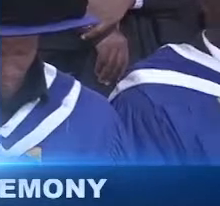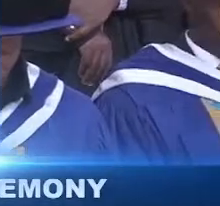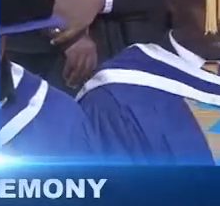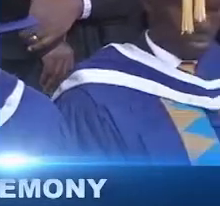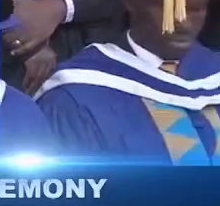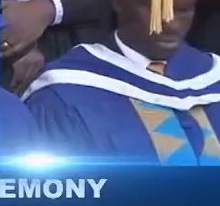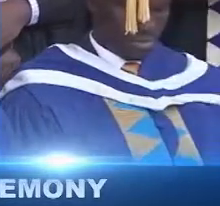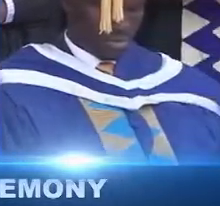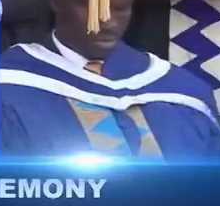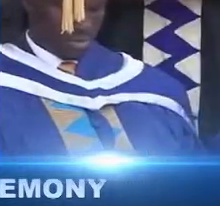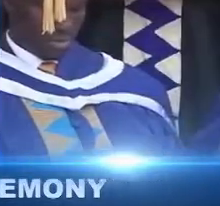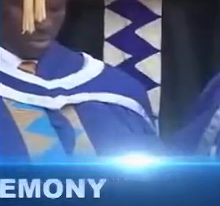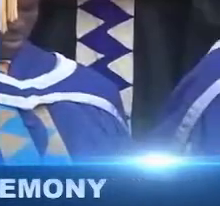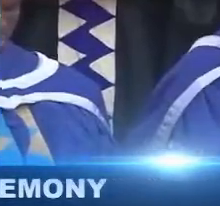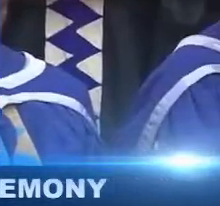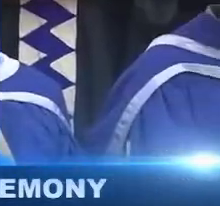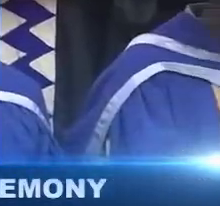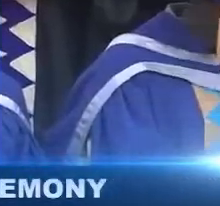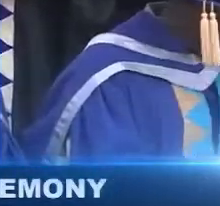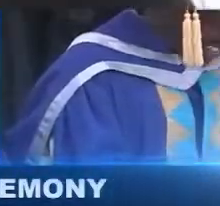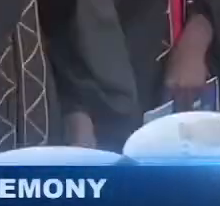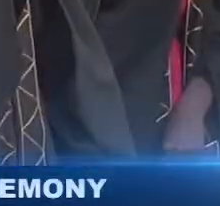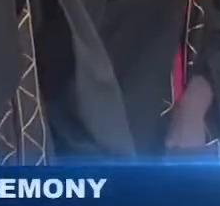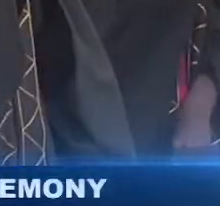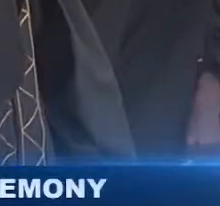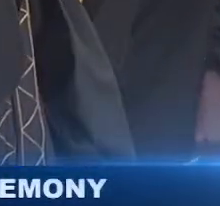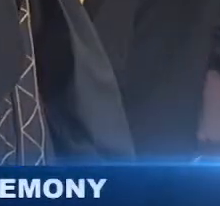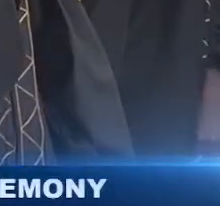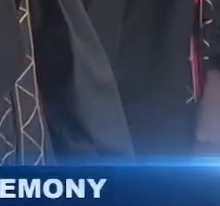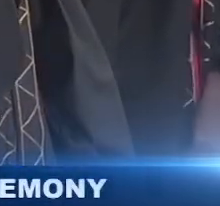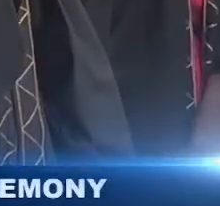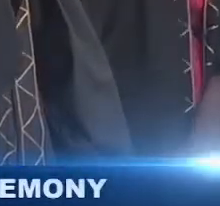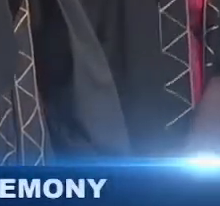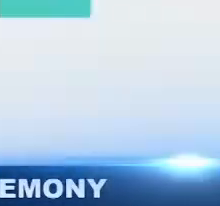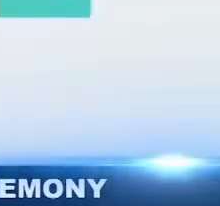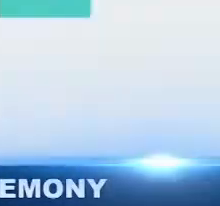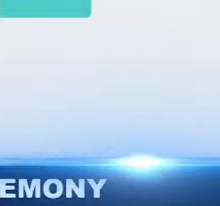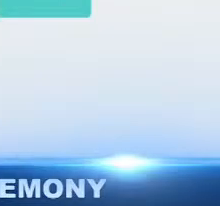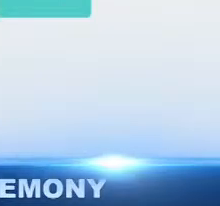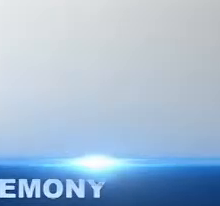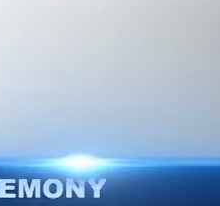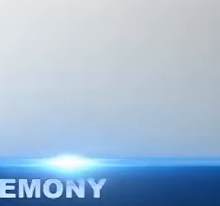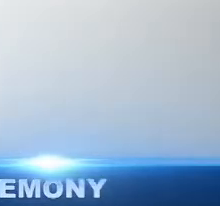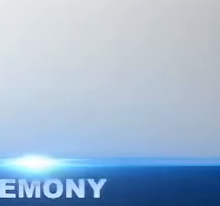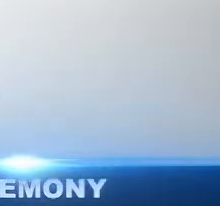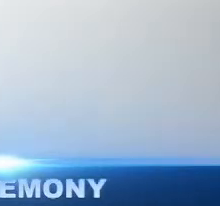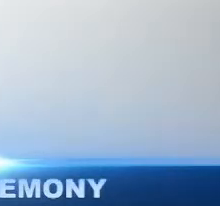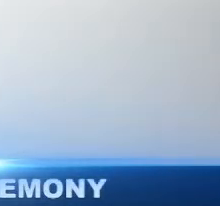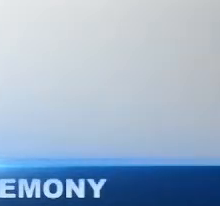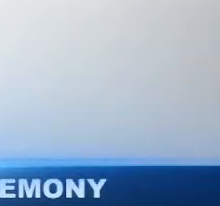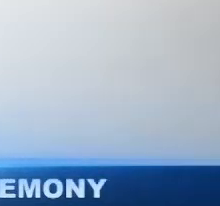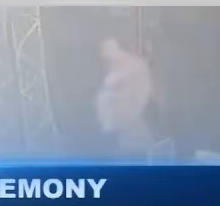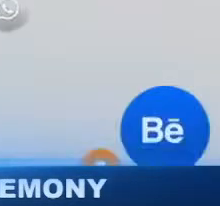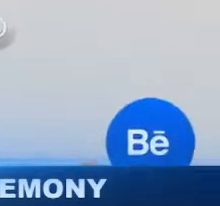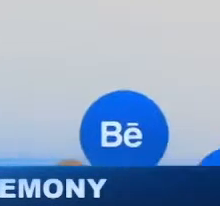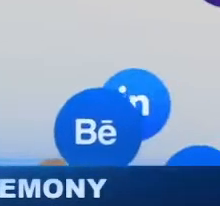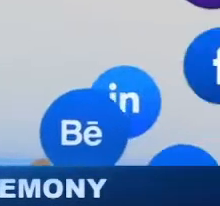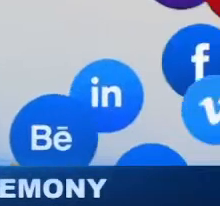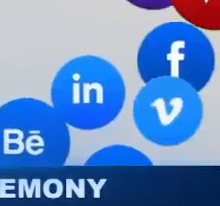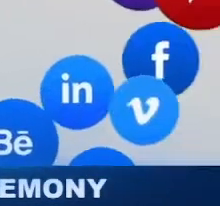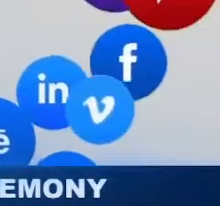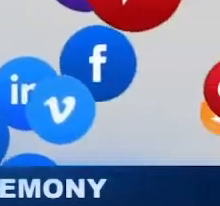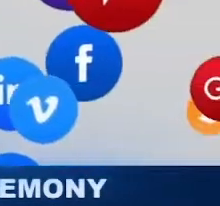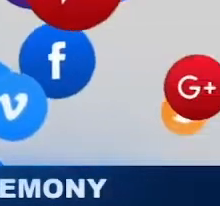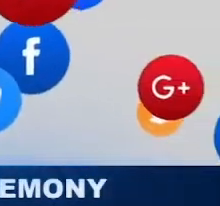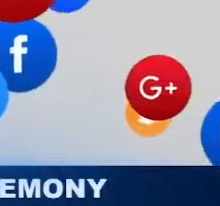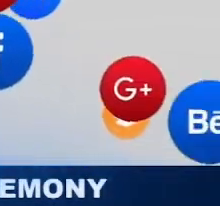a.m. The ceremony will also be streamed live on KUTV and KU website, Lola app and all KU social